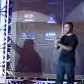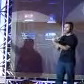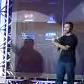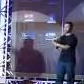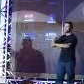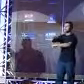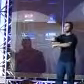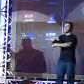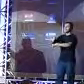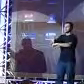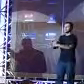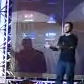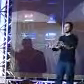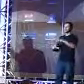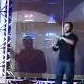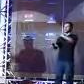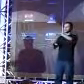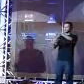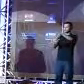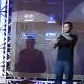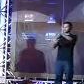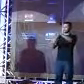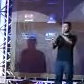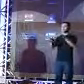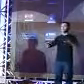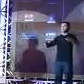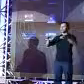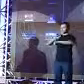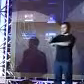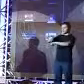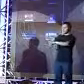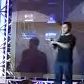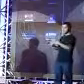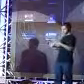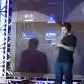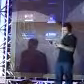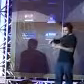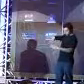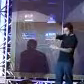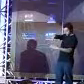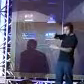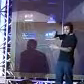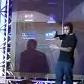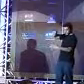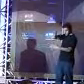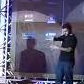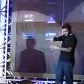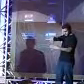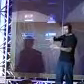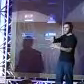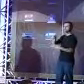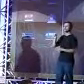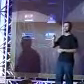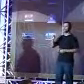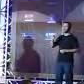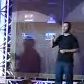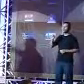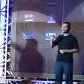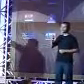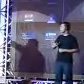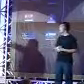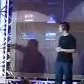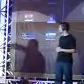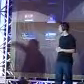In the middle and at the top is that global core.